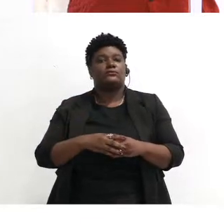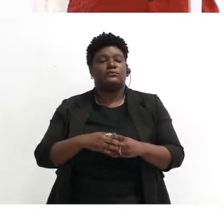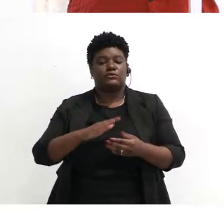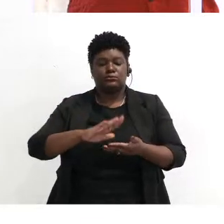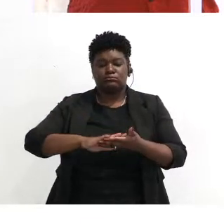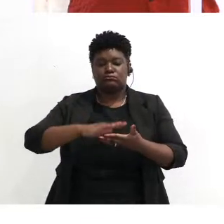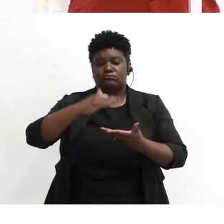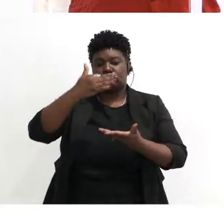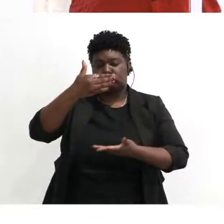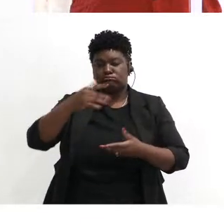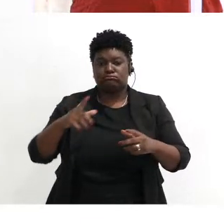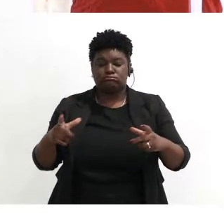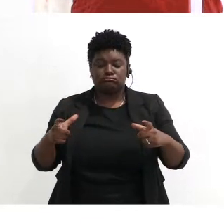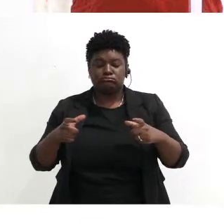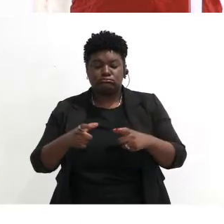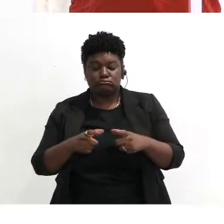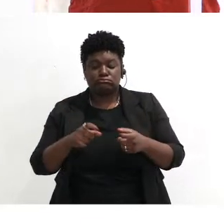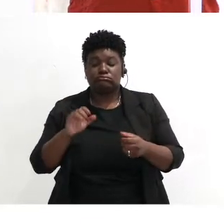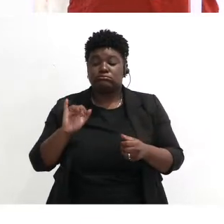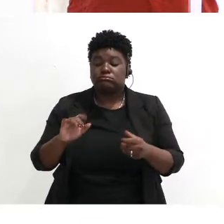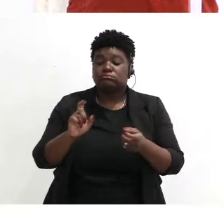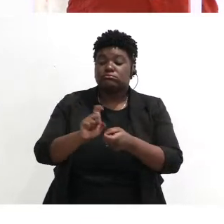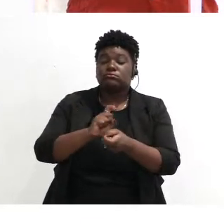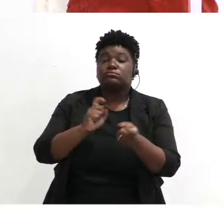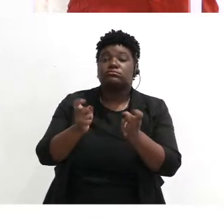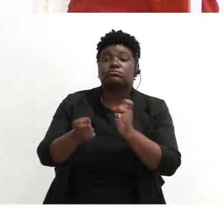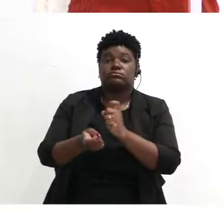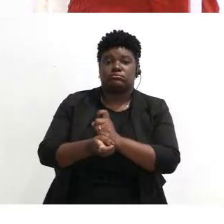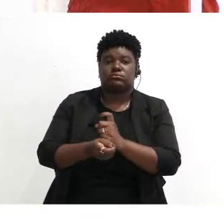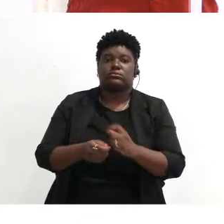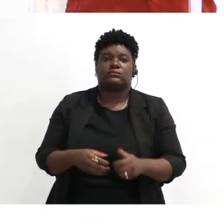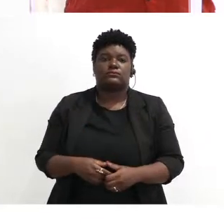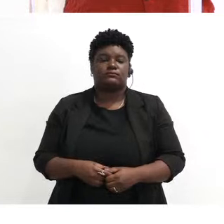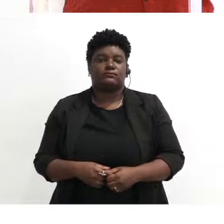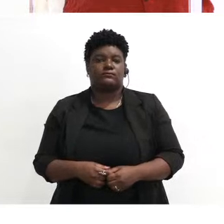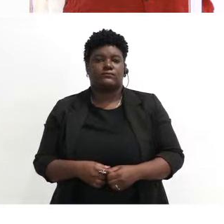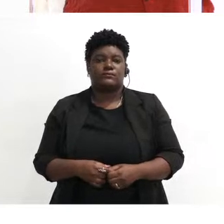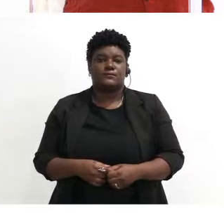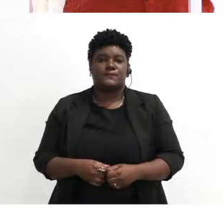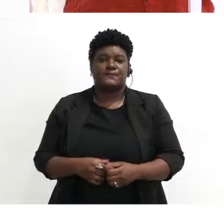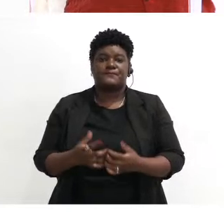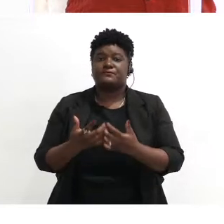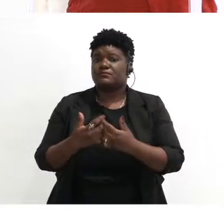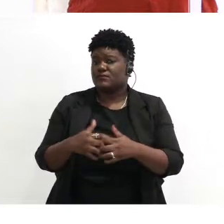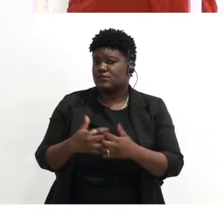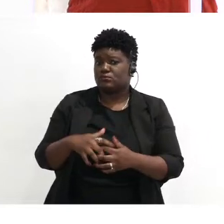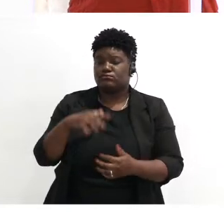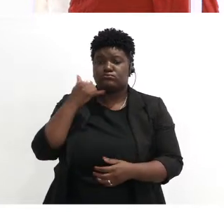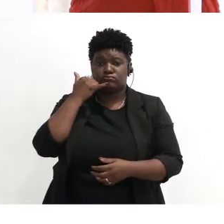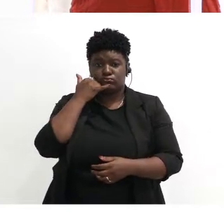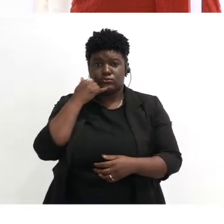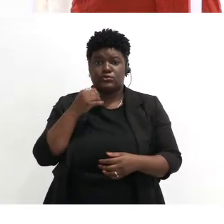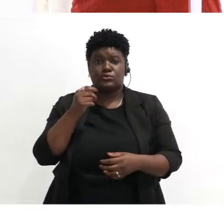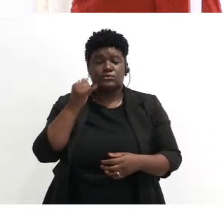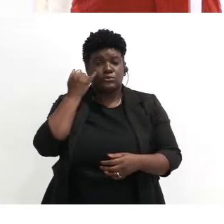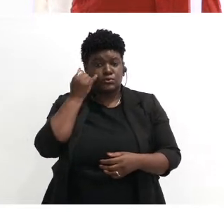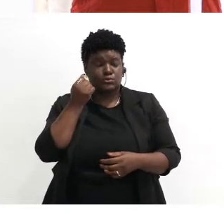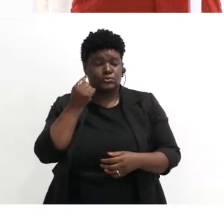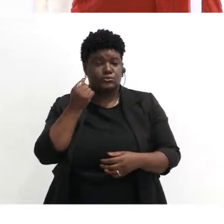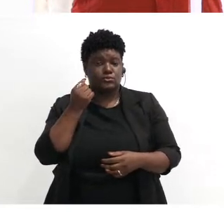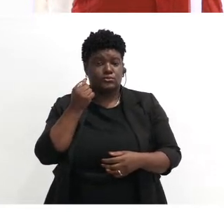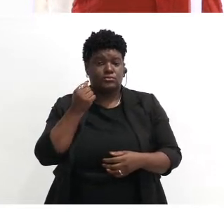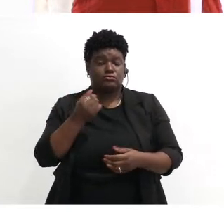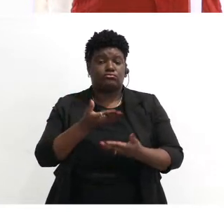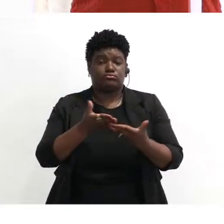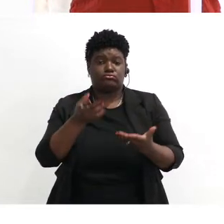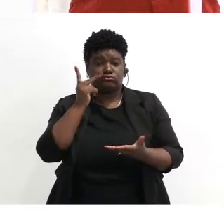the mobile phone manufacturers, of course, if you've ever seen the original Motorola mobile phone, it's about this